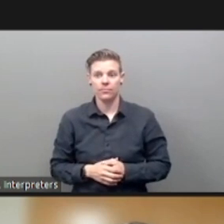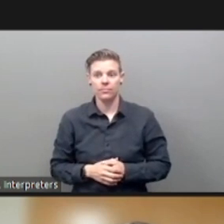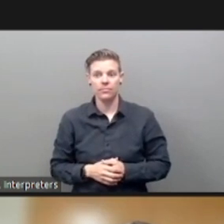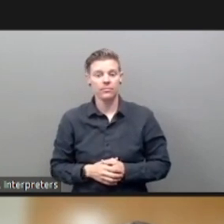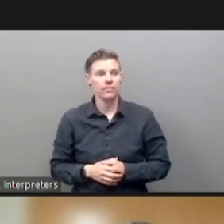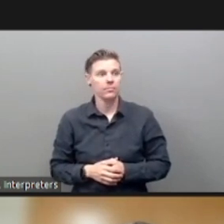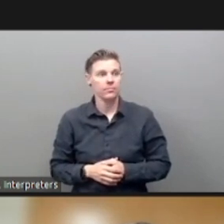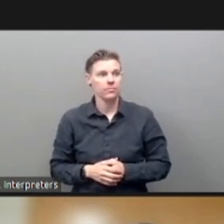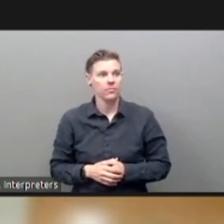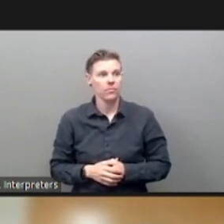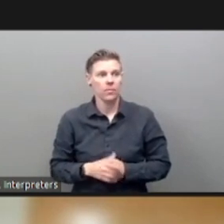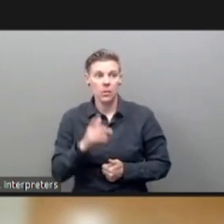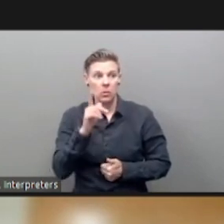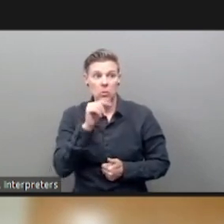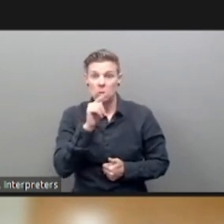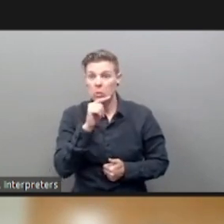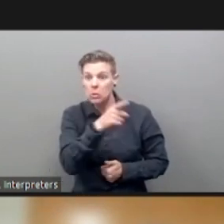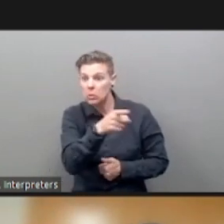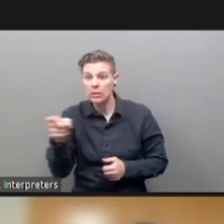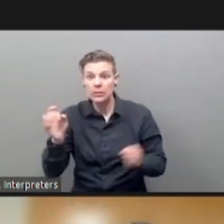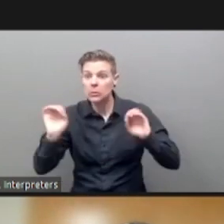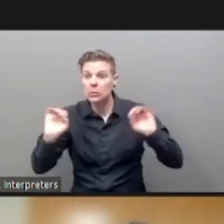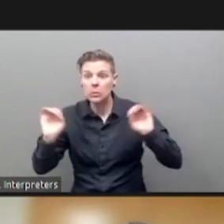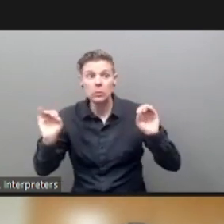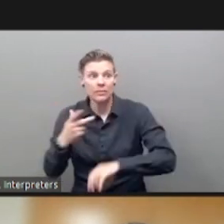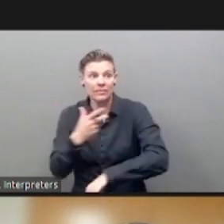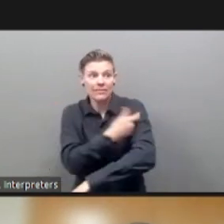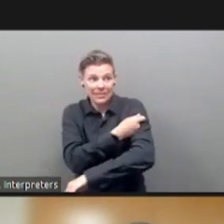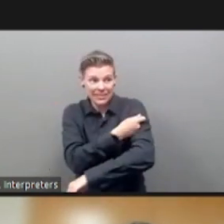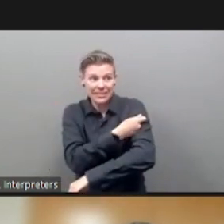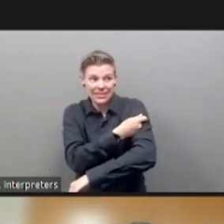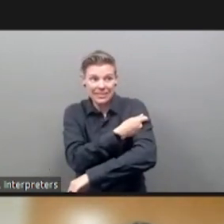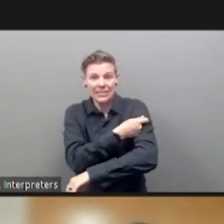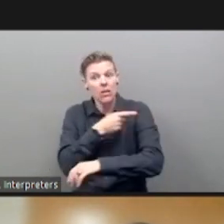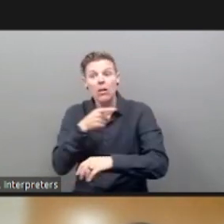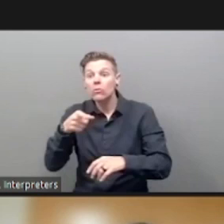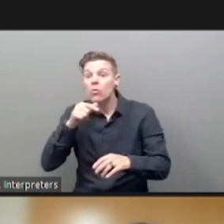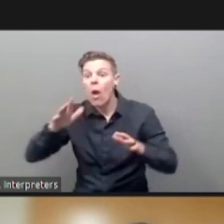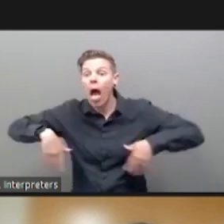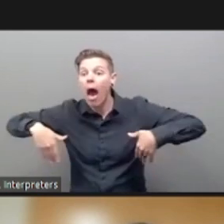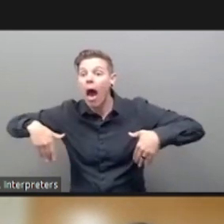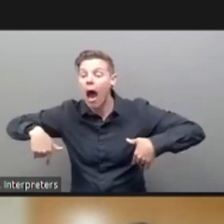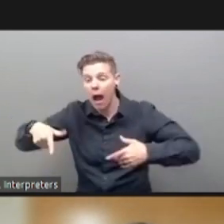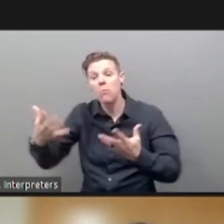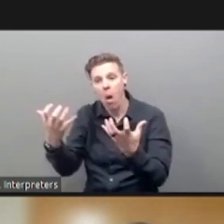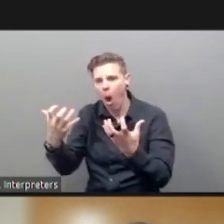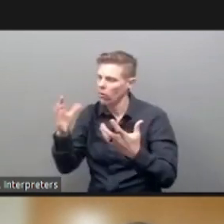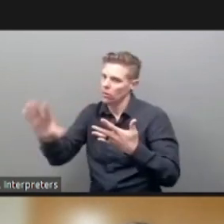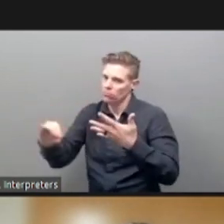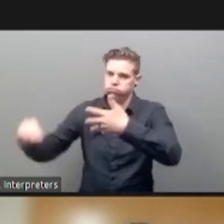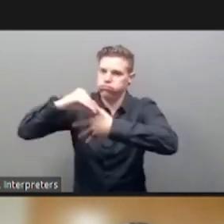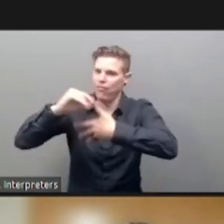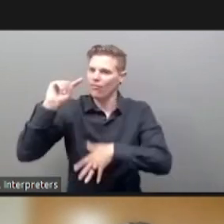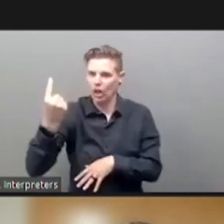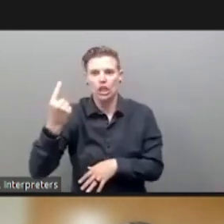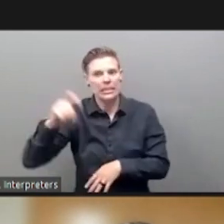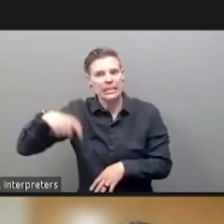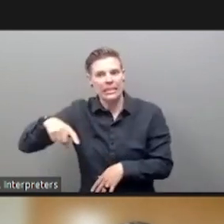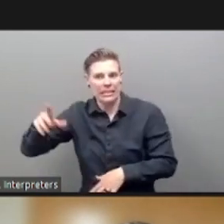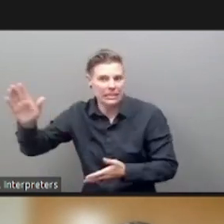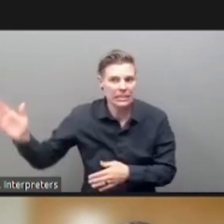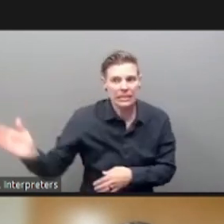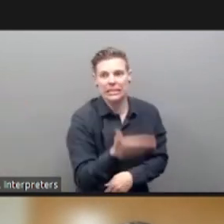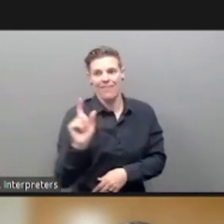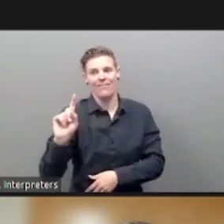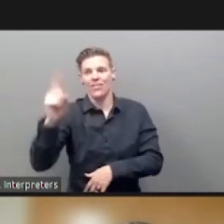the unvaccinated is still our #1 priority. So New Mexico's 71.6,